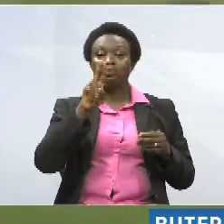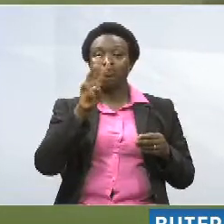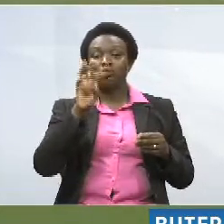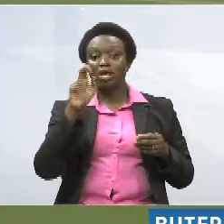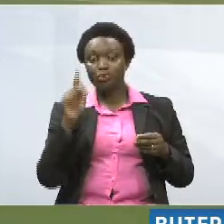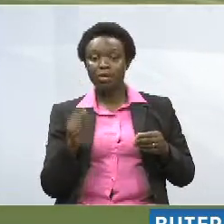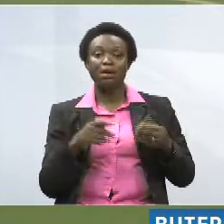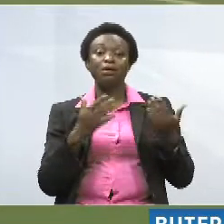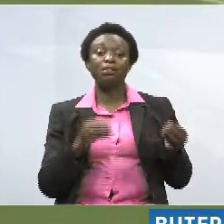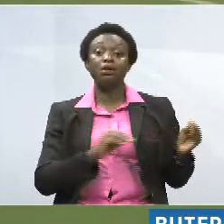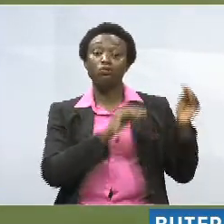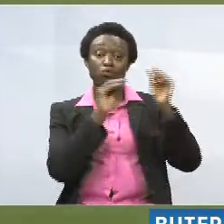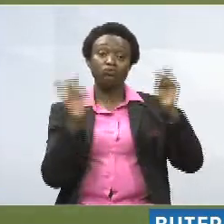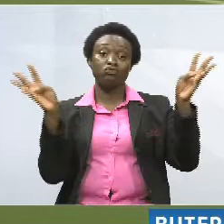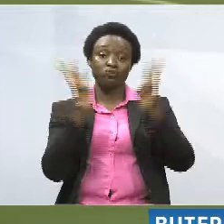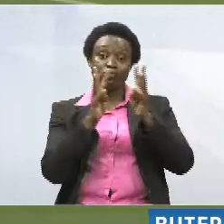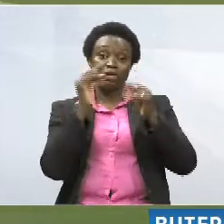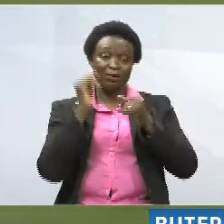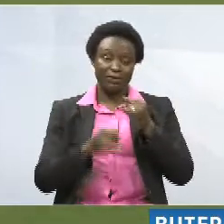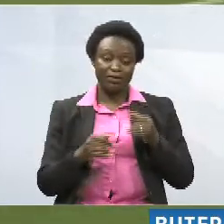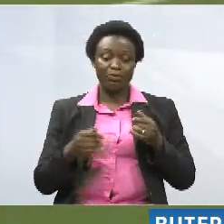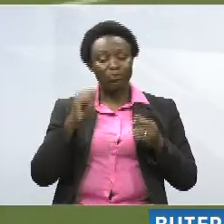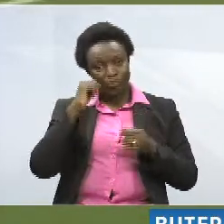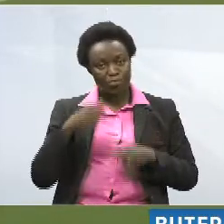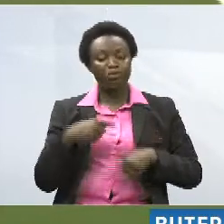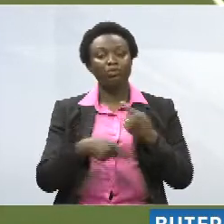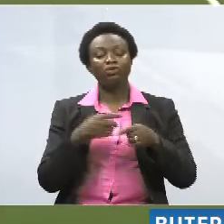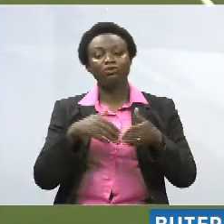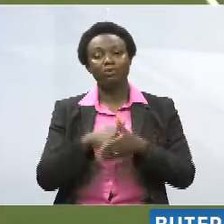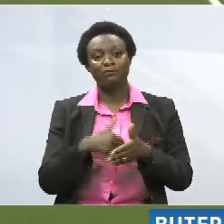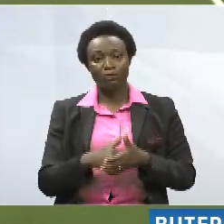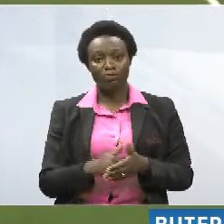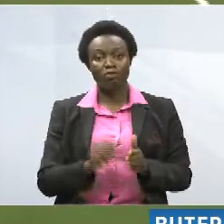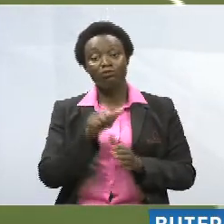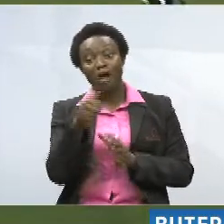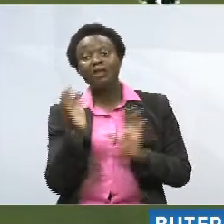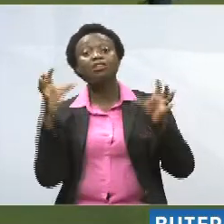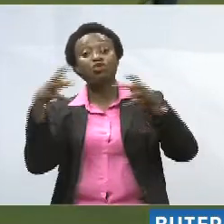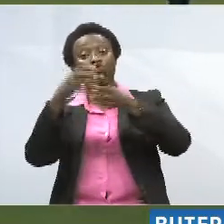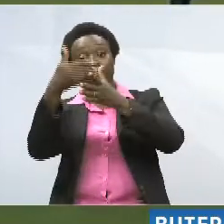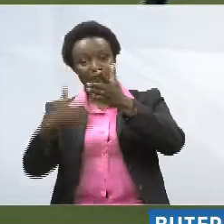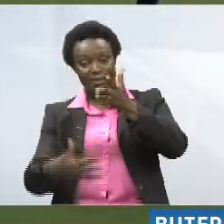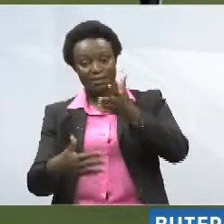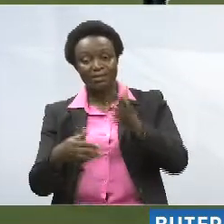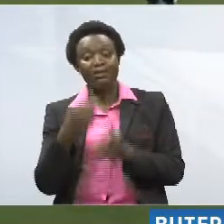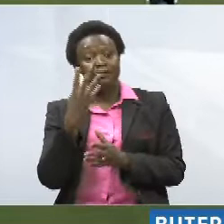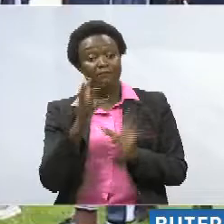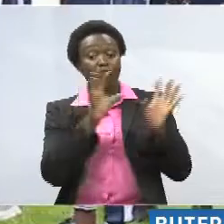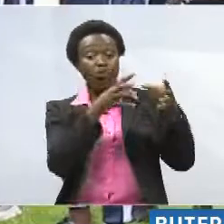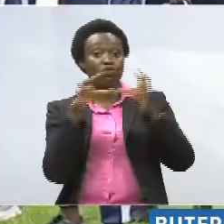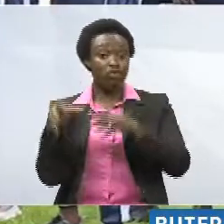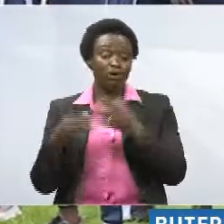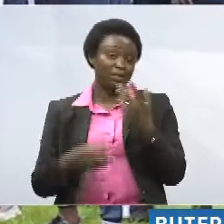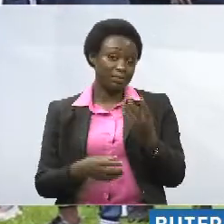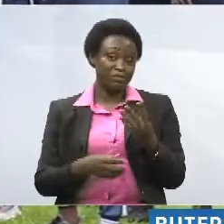kota final. Empaka zino zigenda kuddamu okuzannyibwa olunaku olw'enkya n'emipiira egy'ekibinja ekyamasengere. Ttiimu nnyazi eziri mu kibinja kino